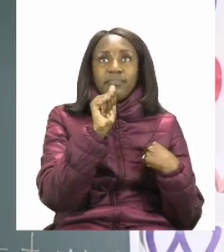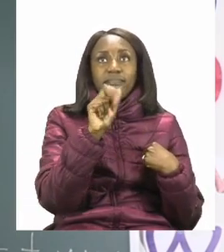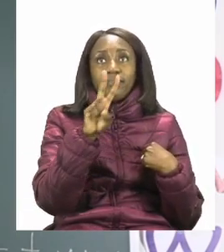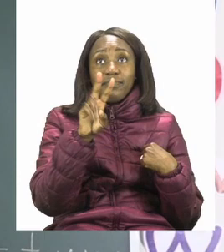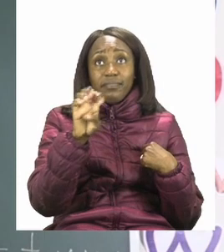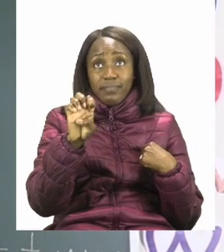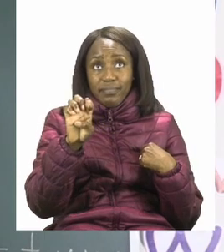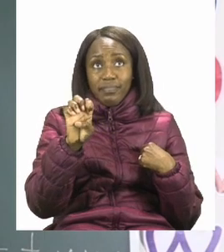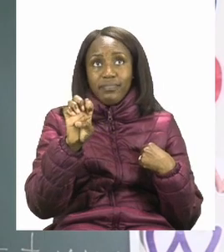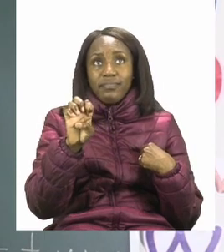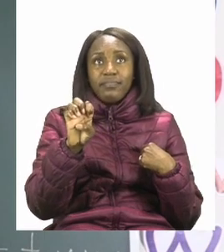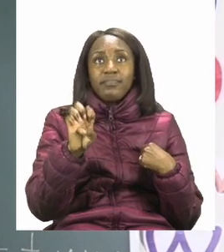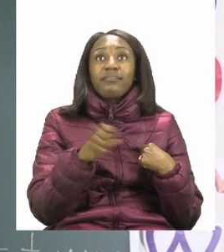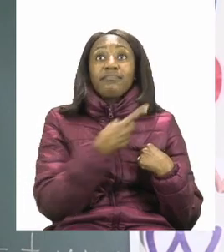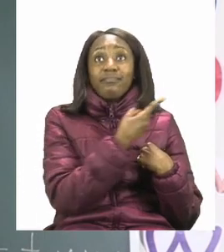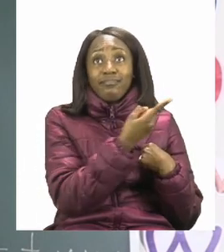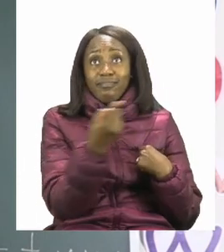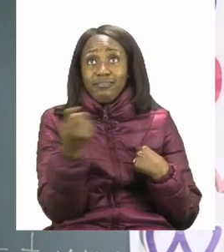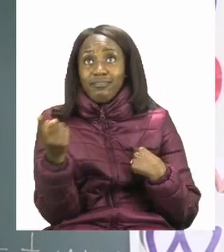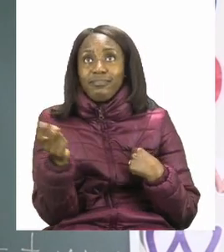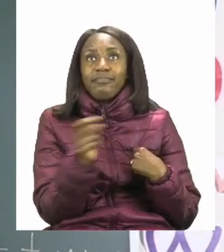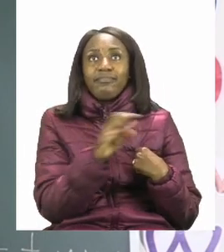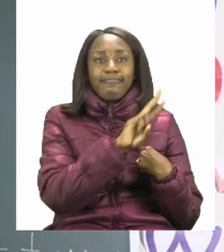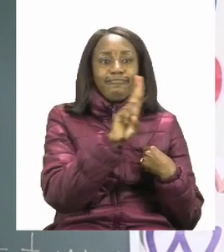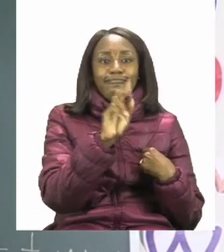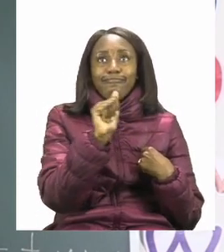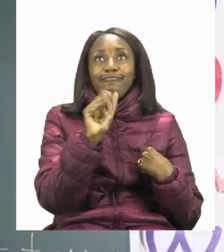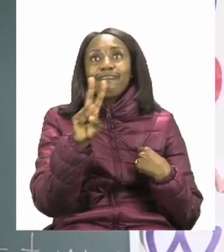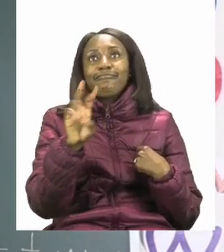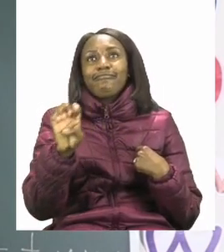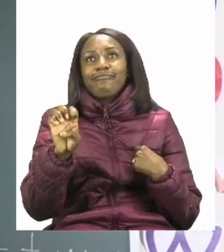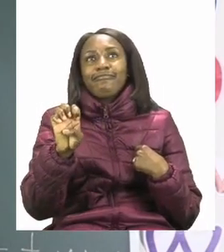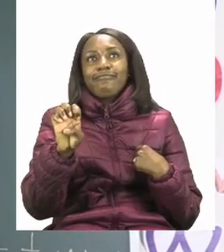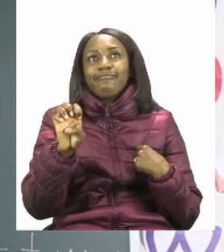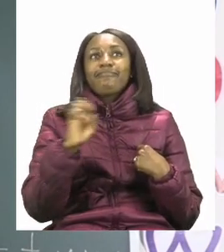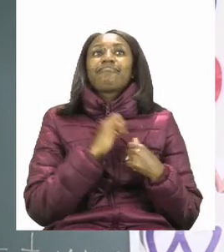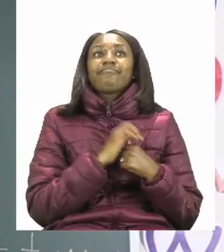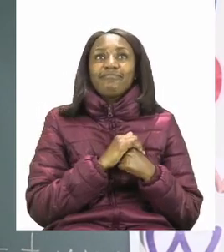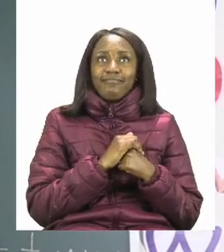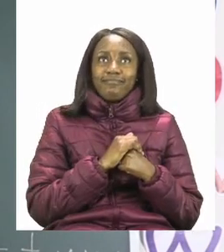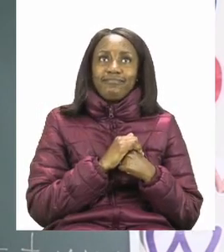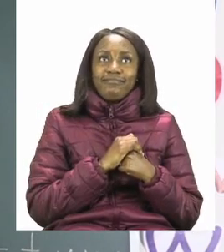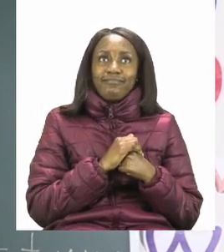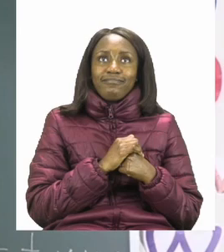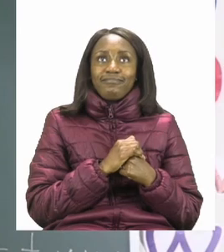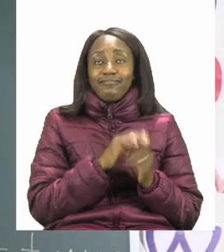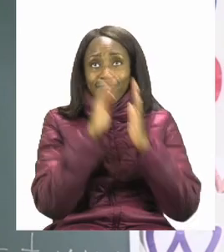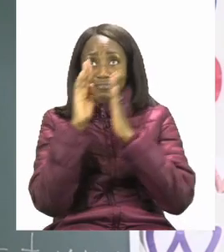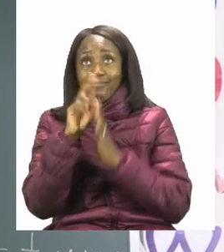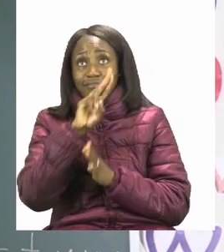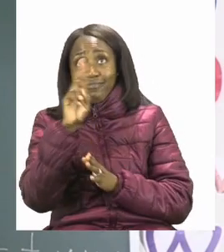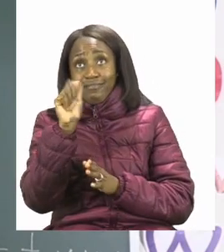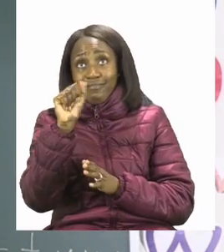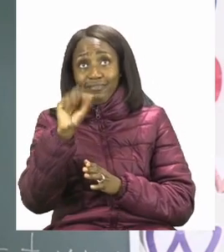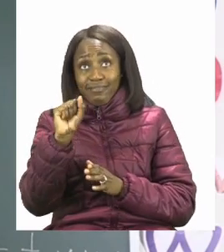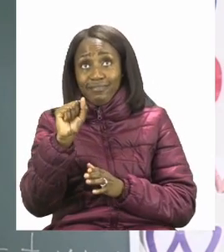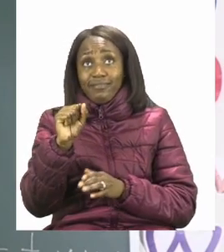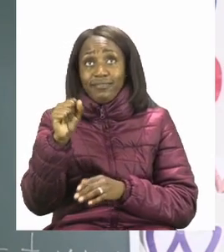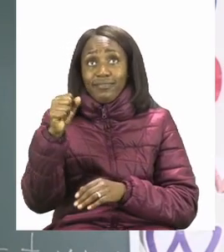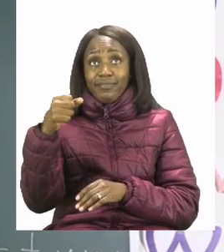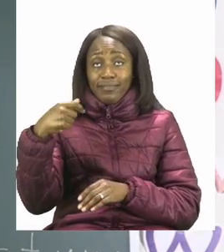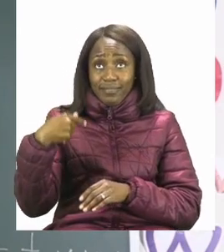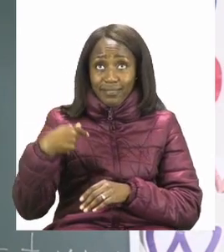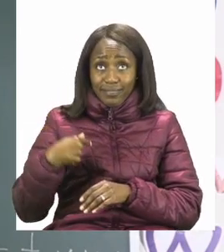we have, they have. And then for has, we have